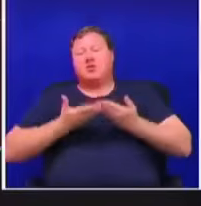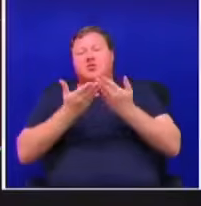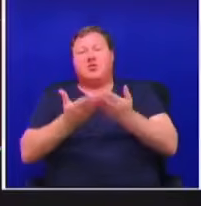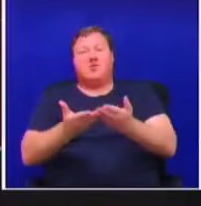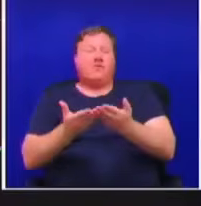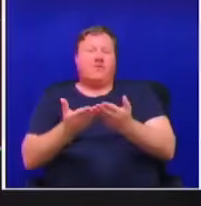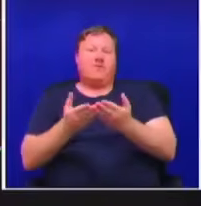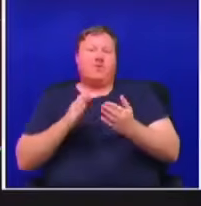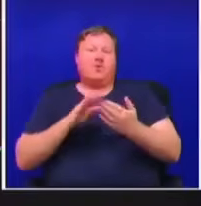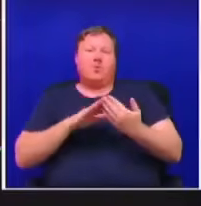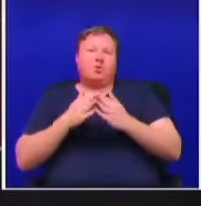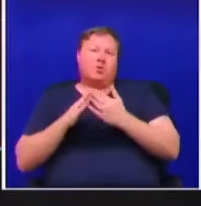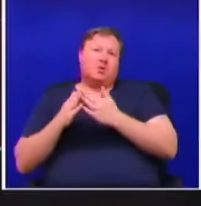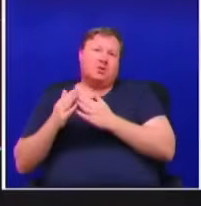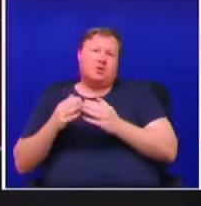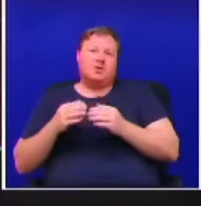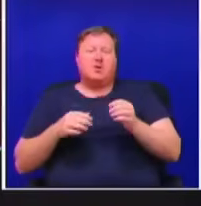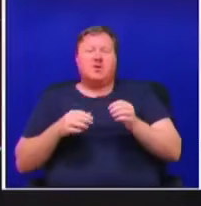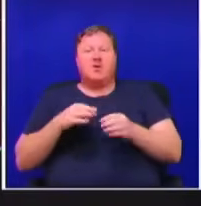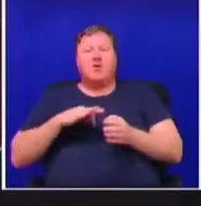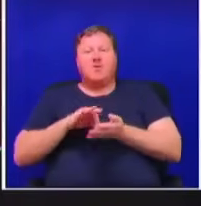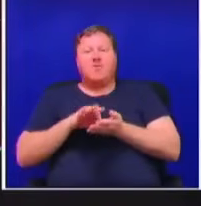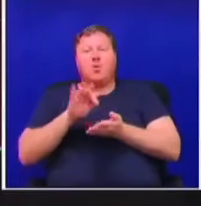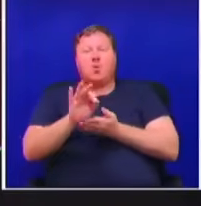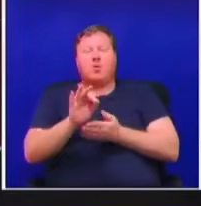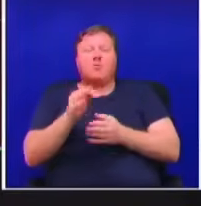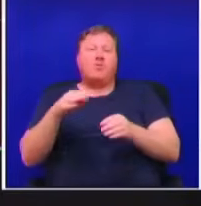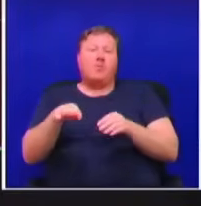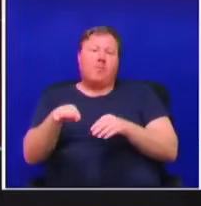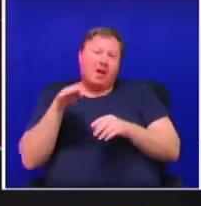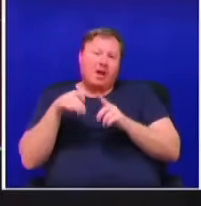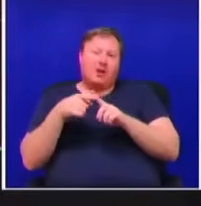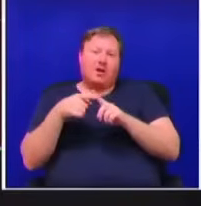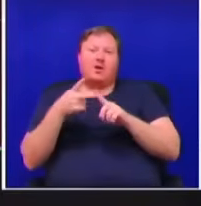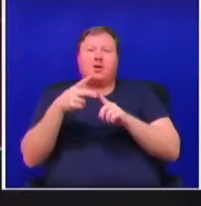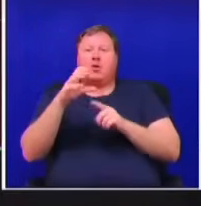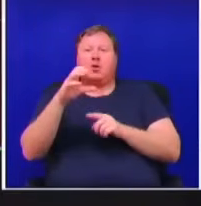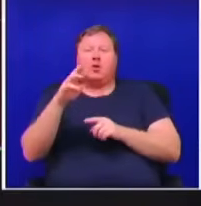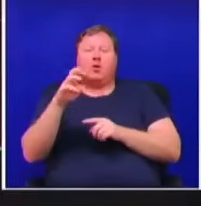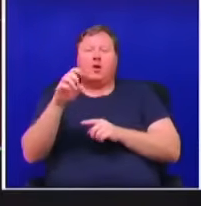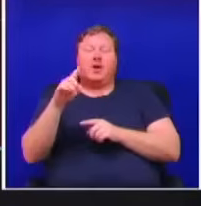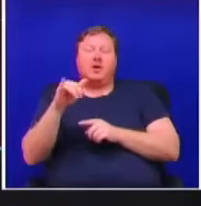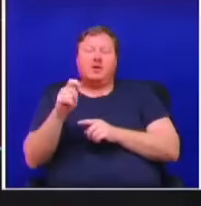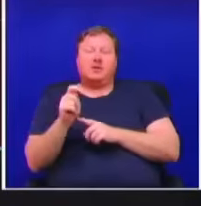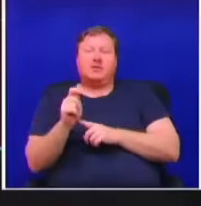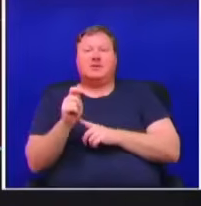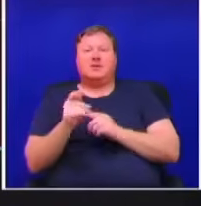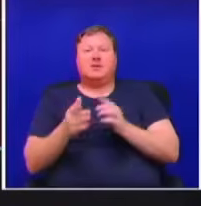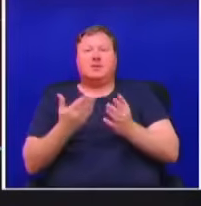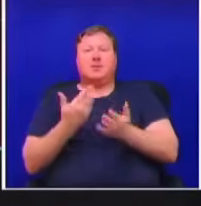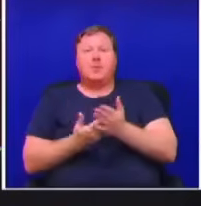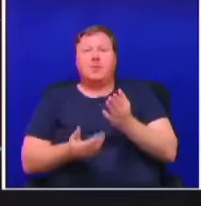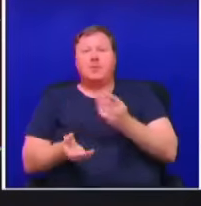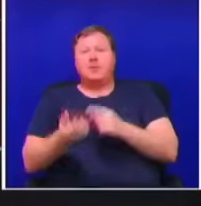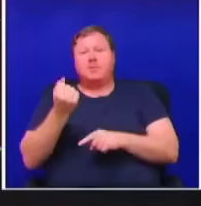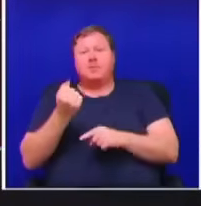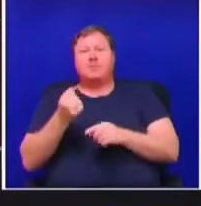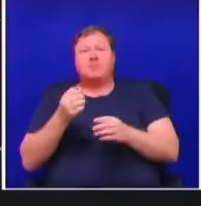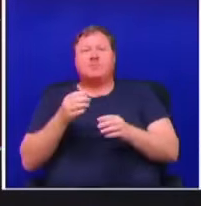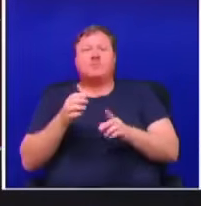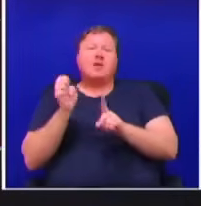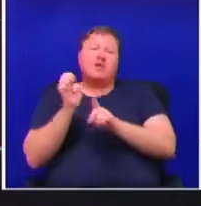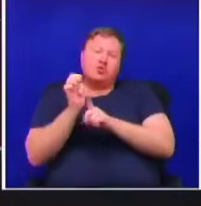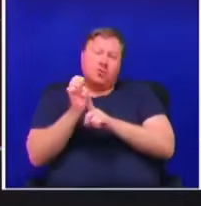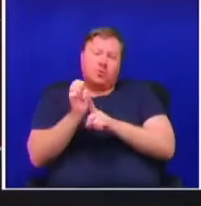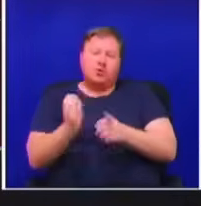to access affordable banking and credit, we unlock entrepreneurship,